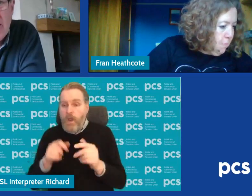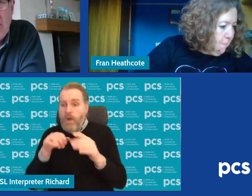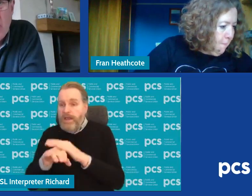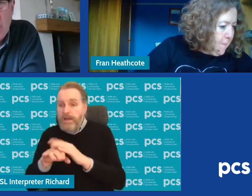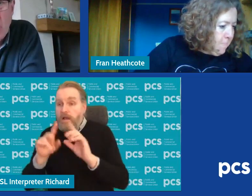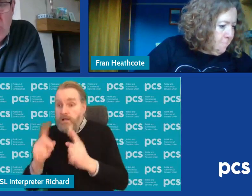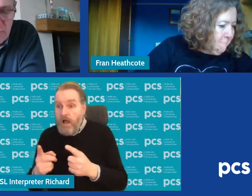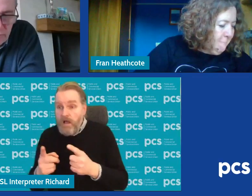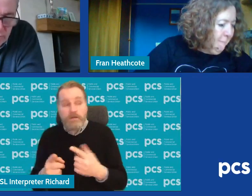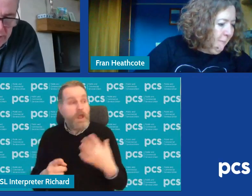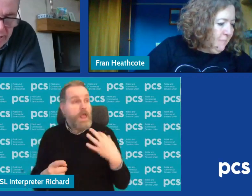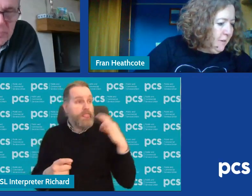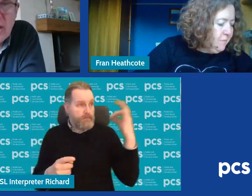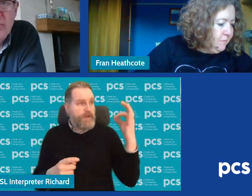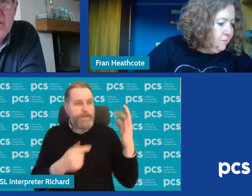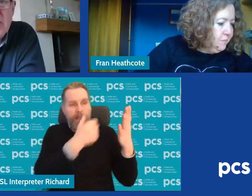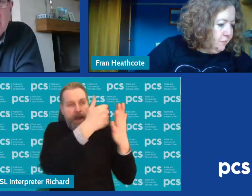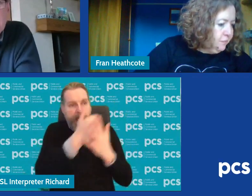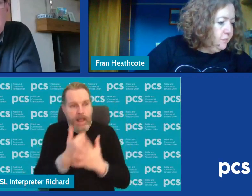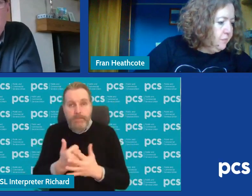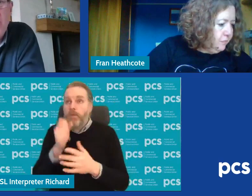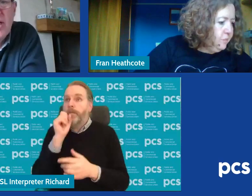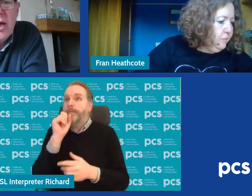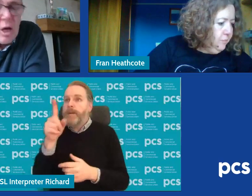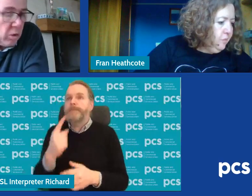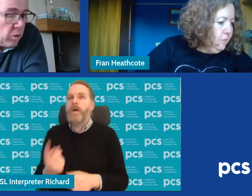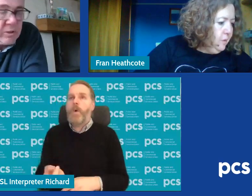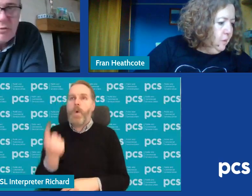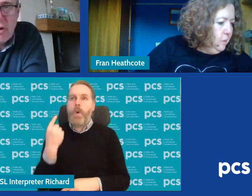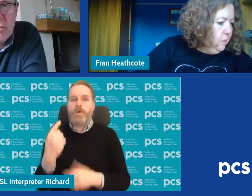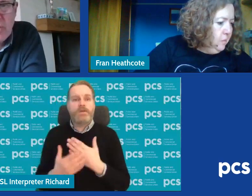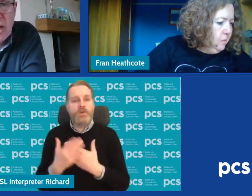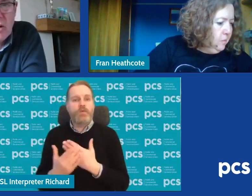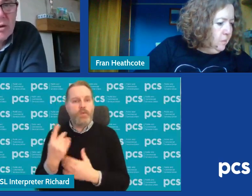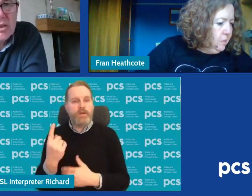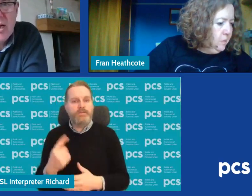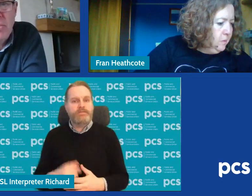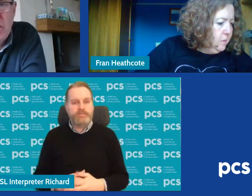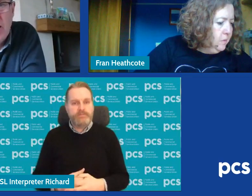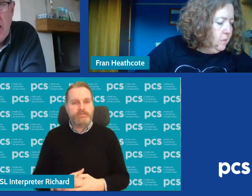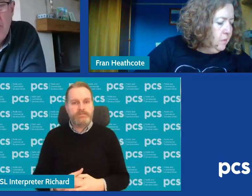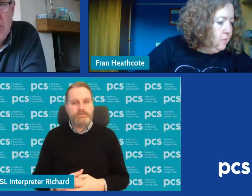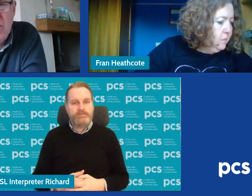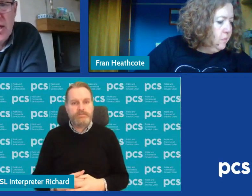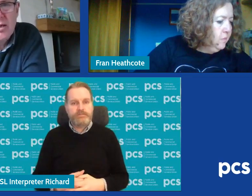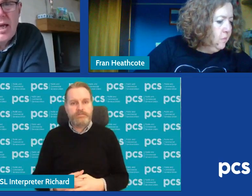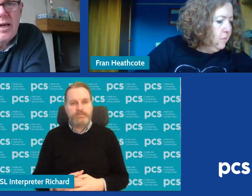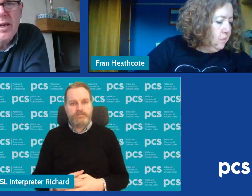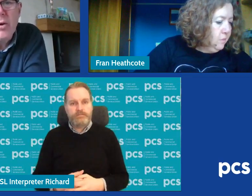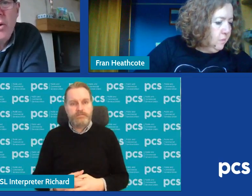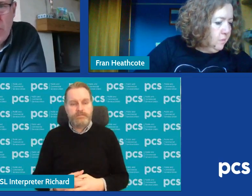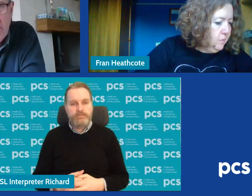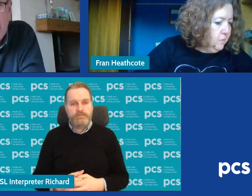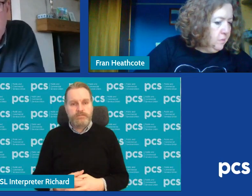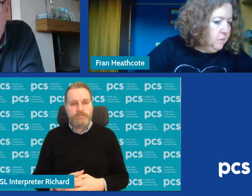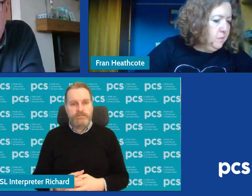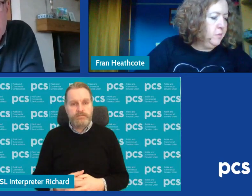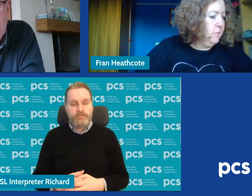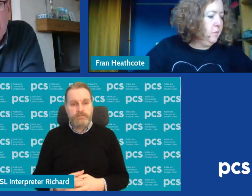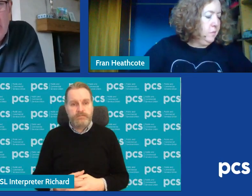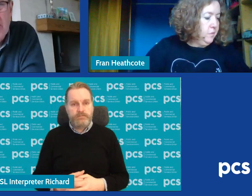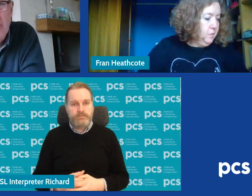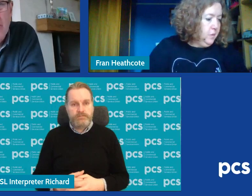automatic email and you can order one from there. Is that one? Obviously, on the second point, we're happy to look at any and all ways